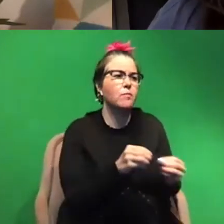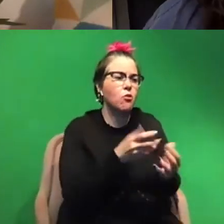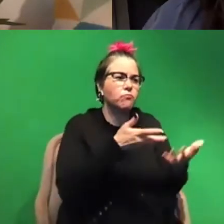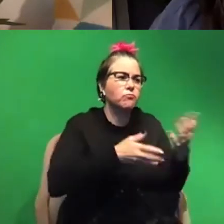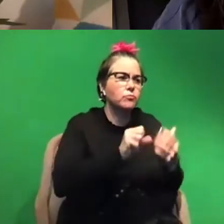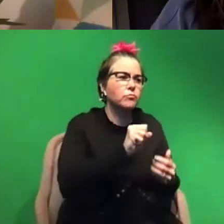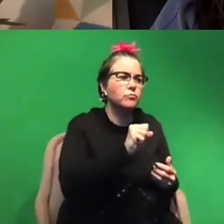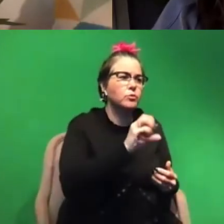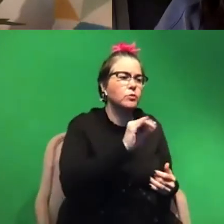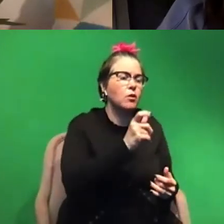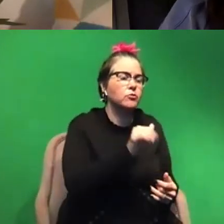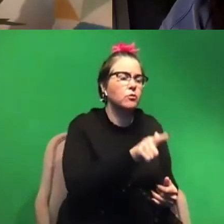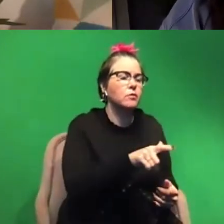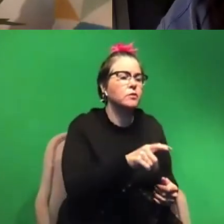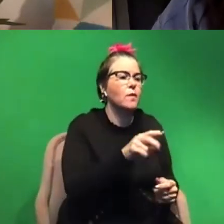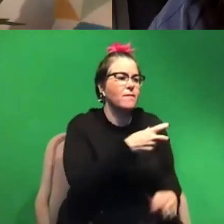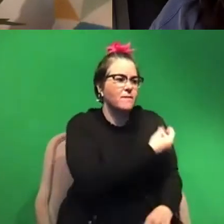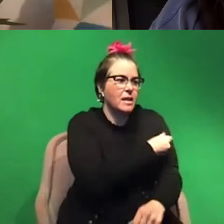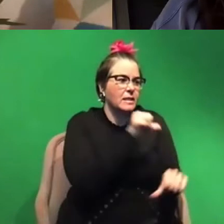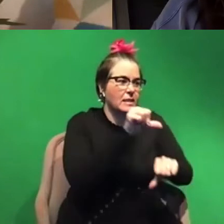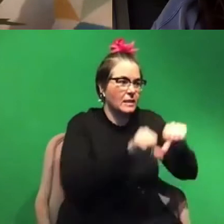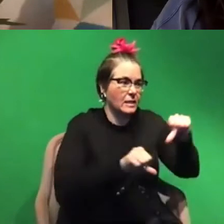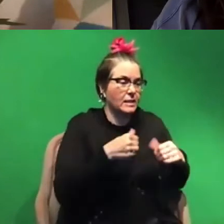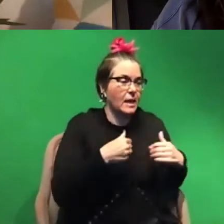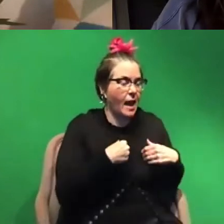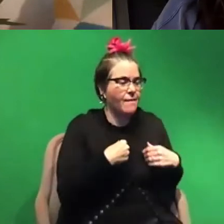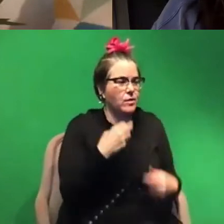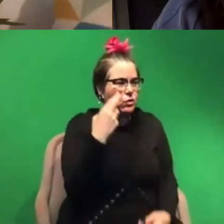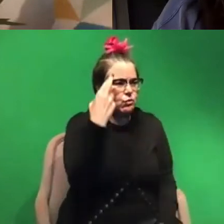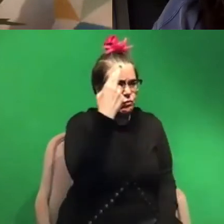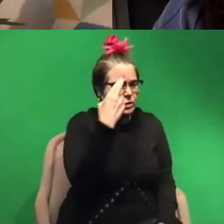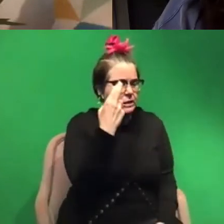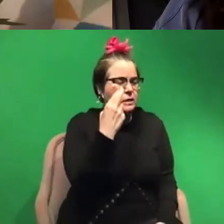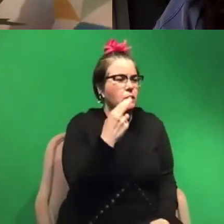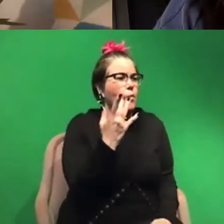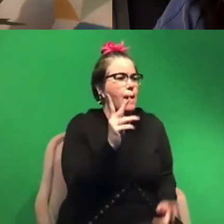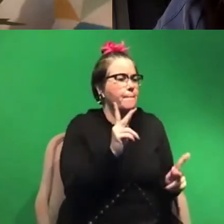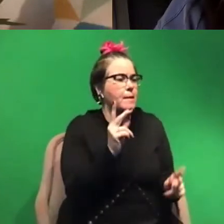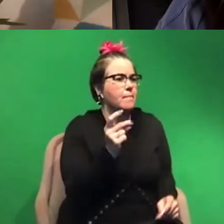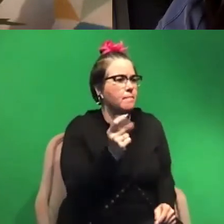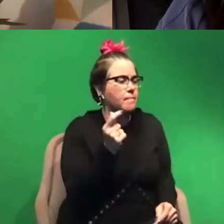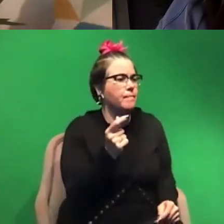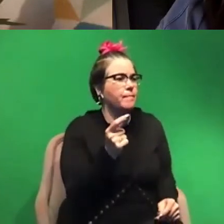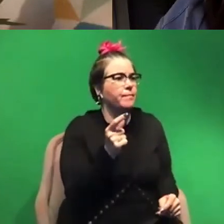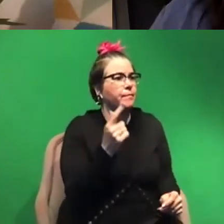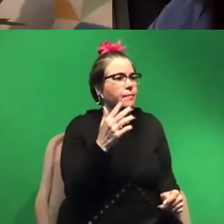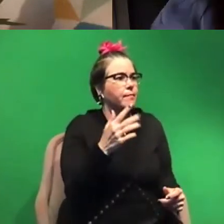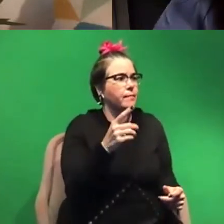a vaccine scientist, do you think there's a fundamental reason why people are so quick to believe that vaccines don't